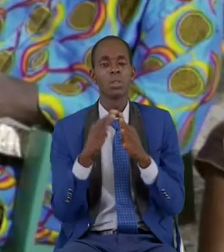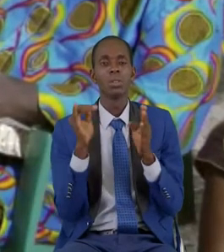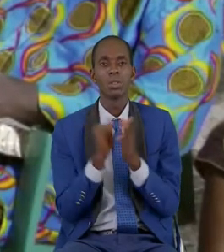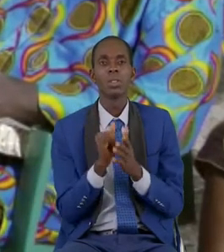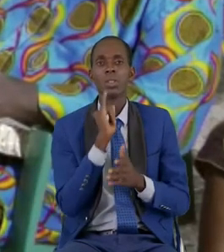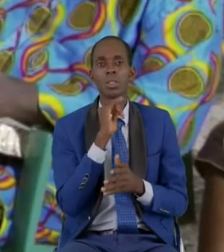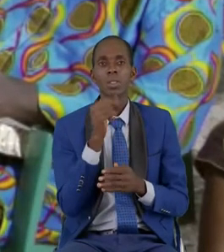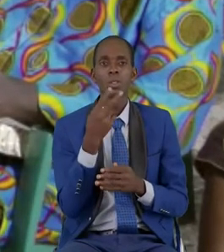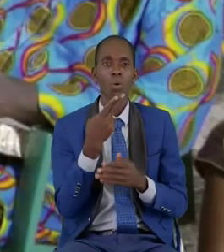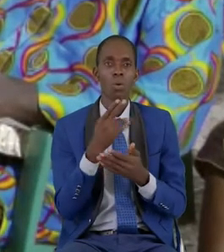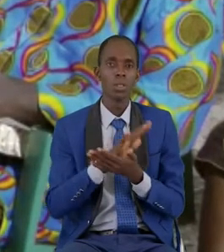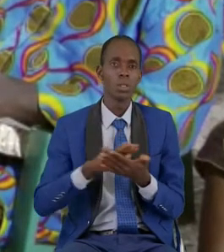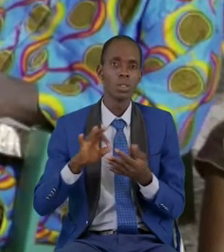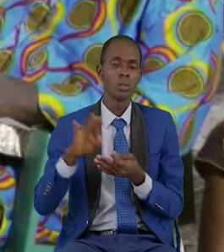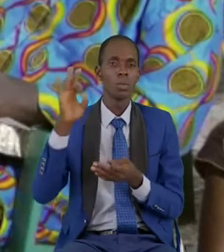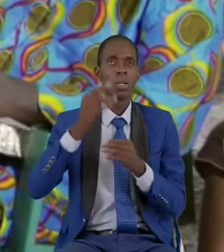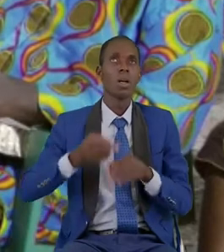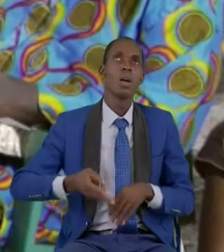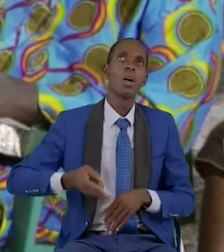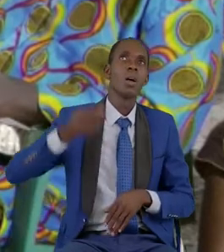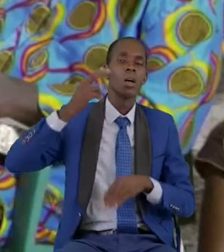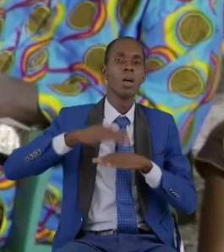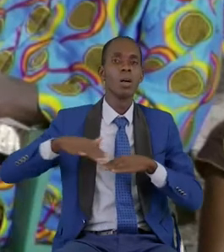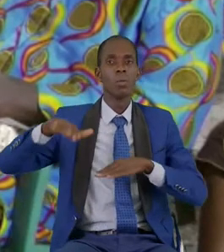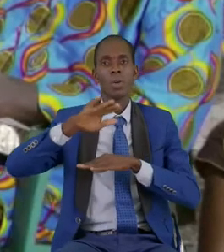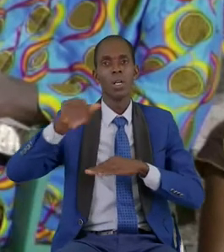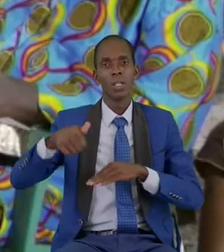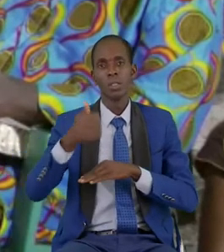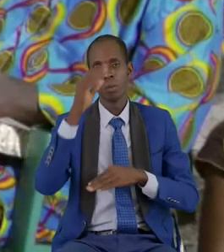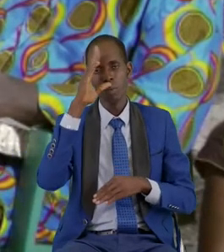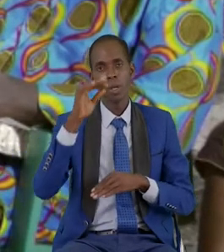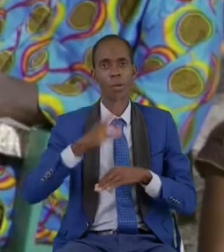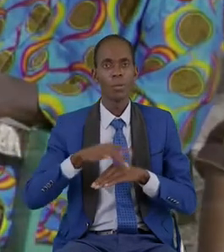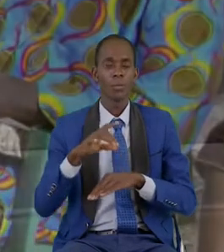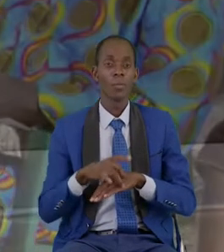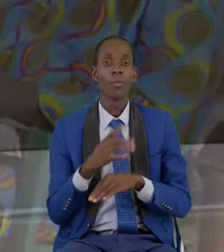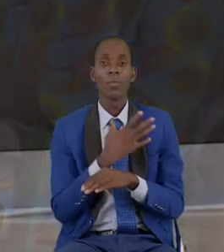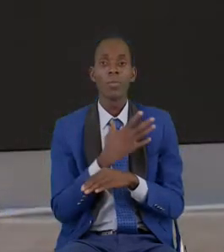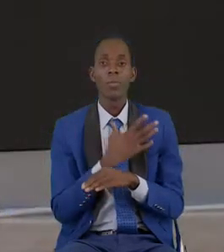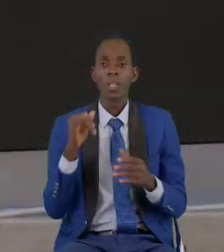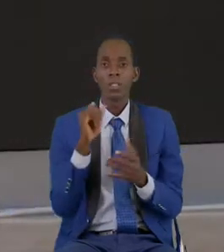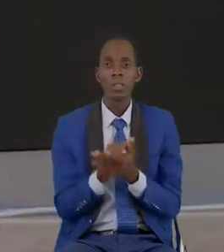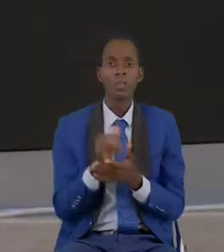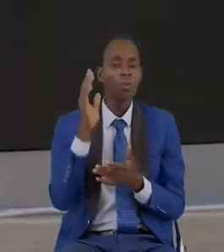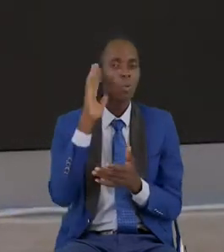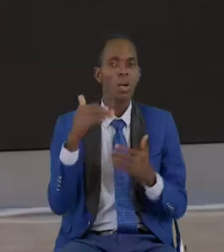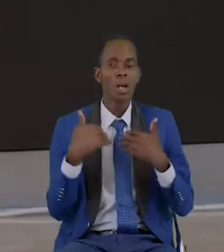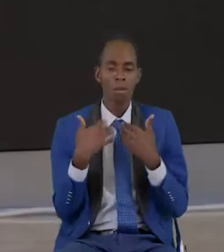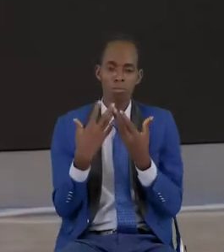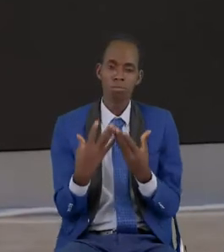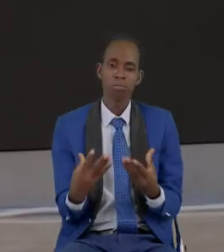Spirit, high above any man on earth. And that should have settled it for